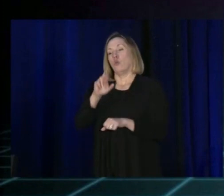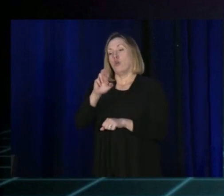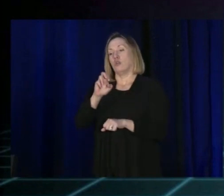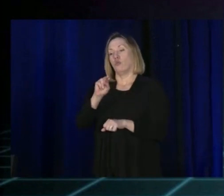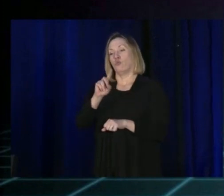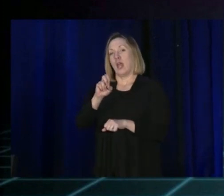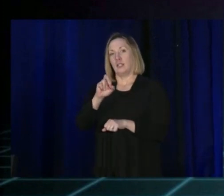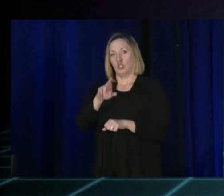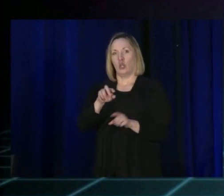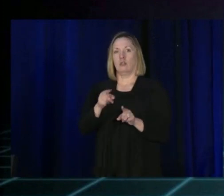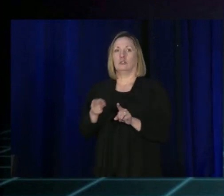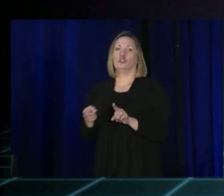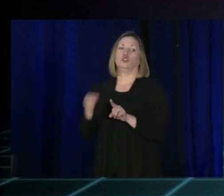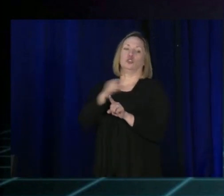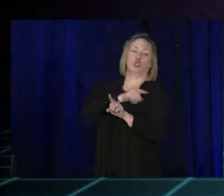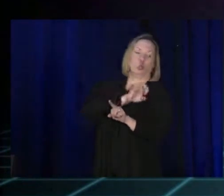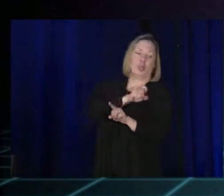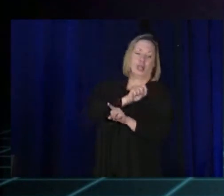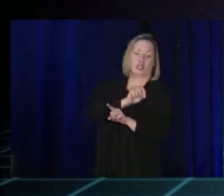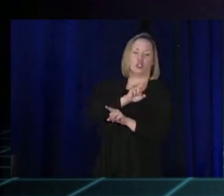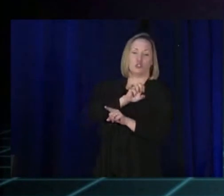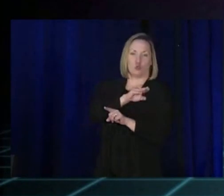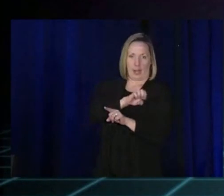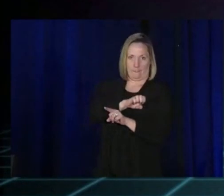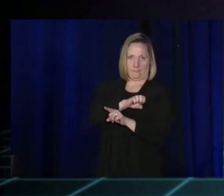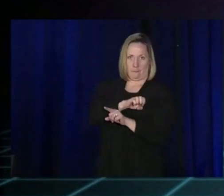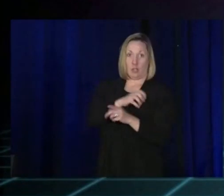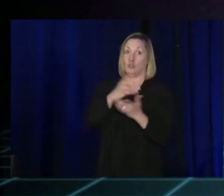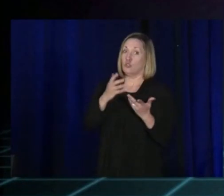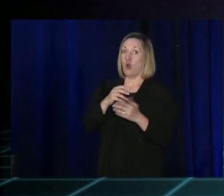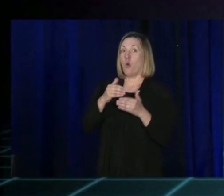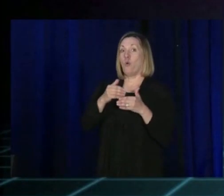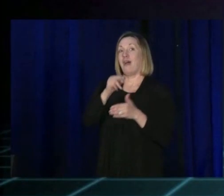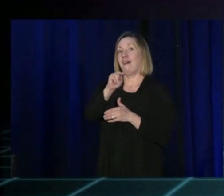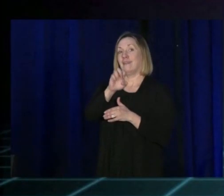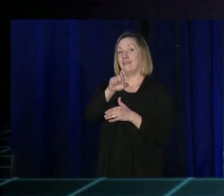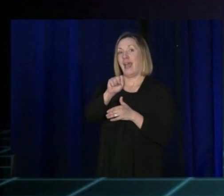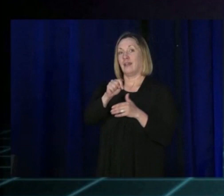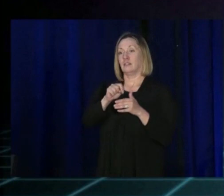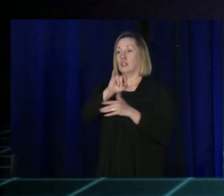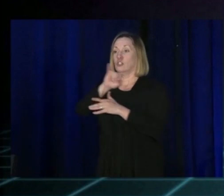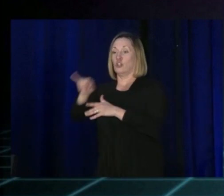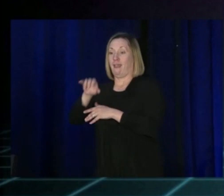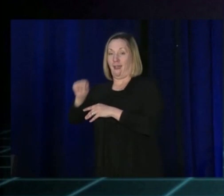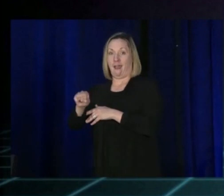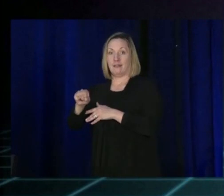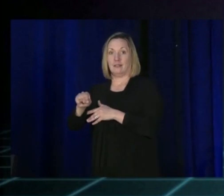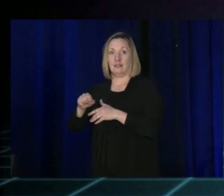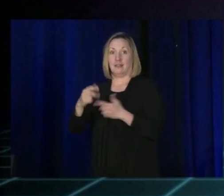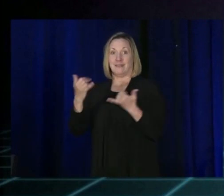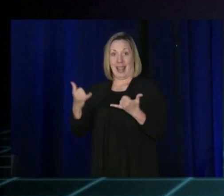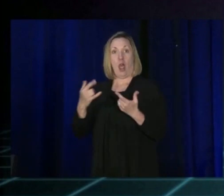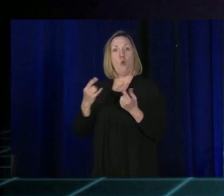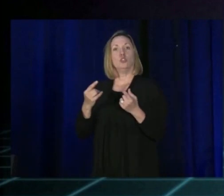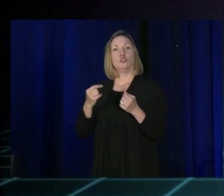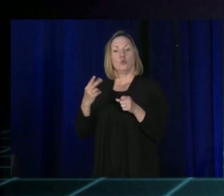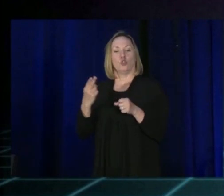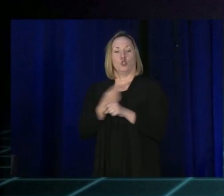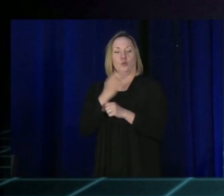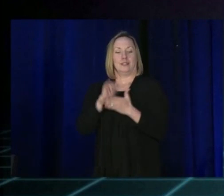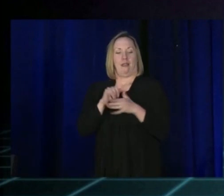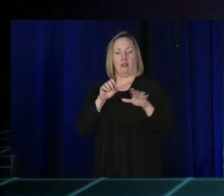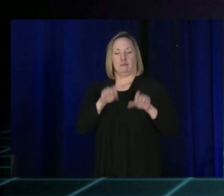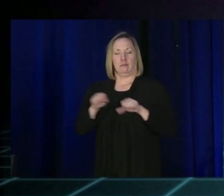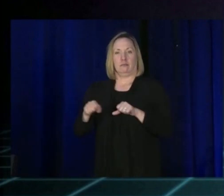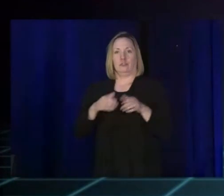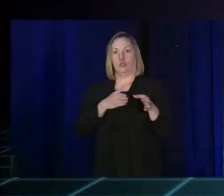string. So Next.js took that capability in order to build its initial server-side rendering.